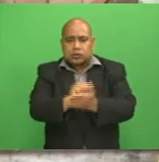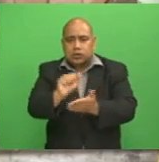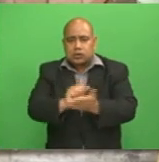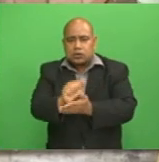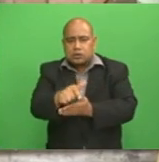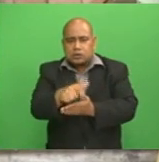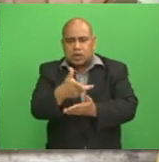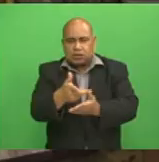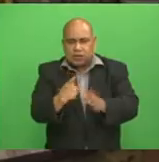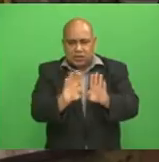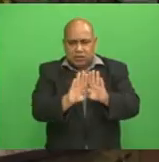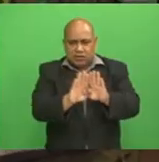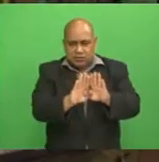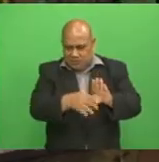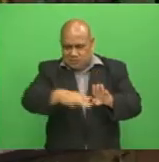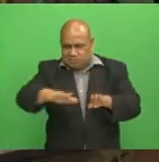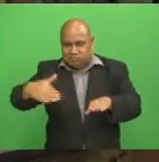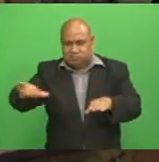built themselves.